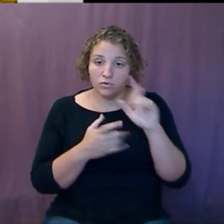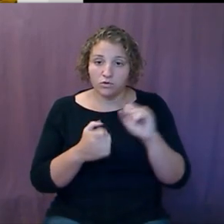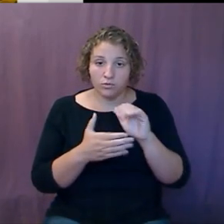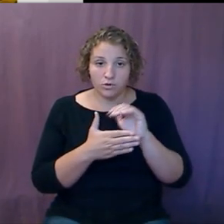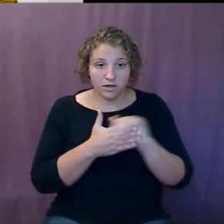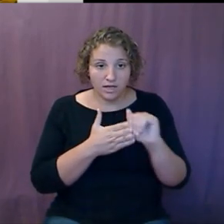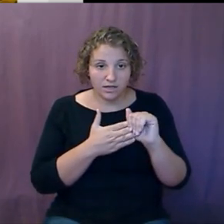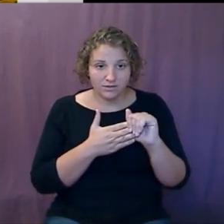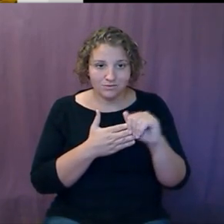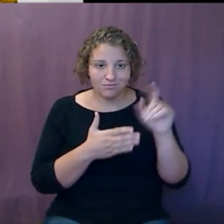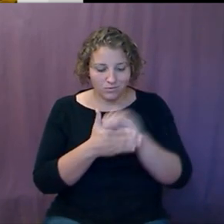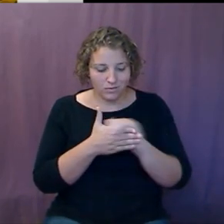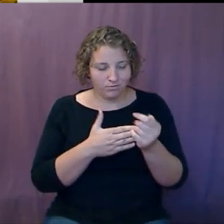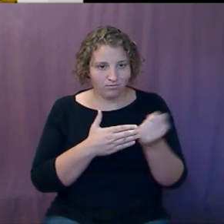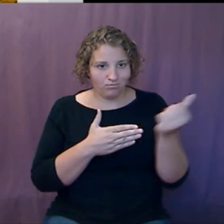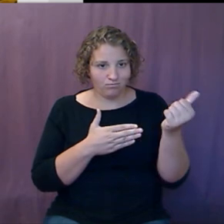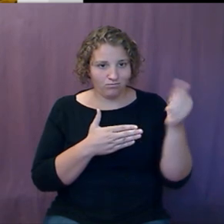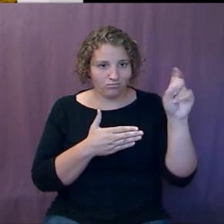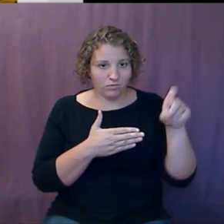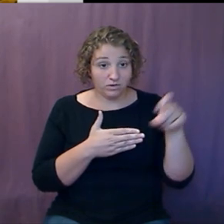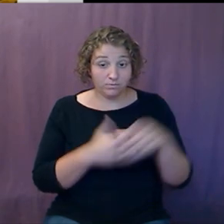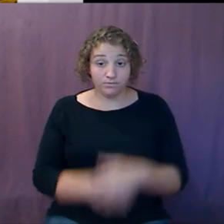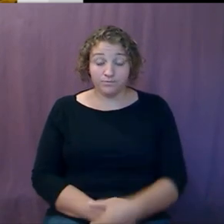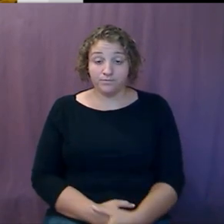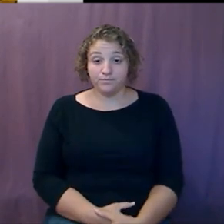good you guys are up to speed on this